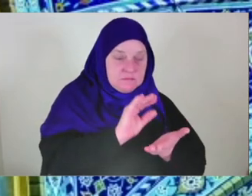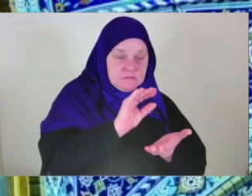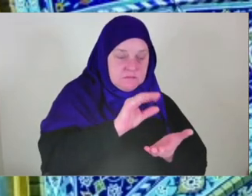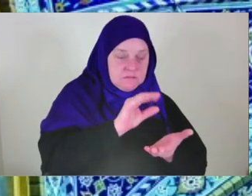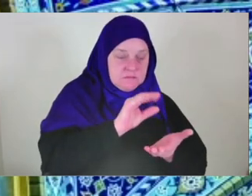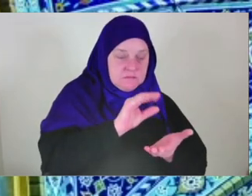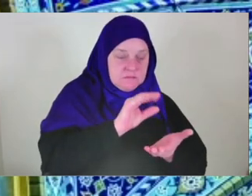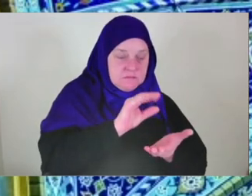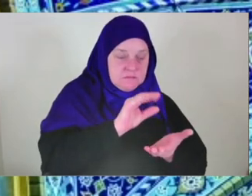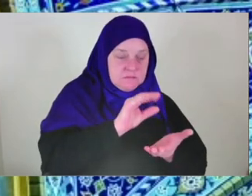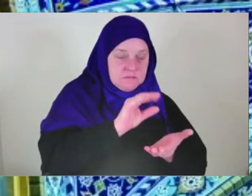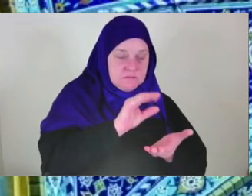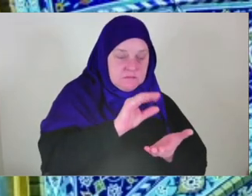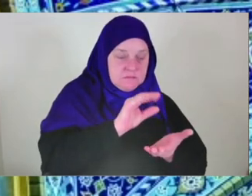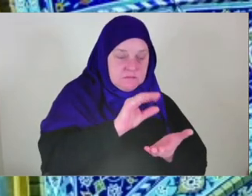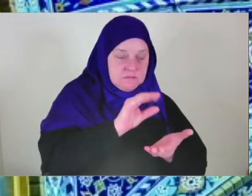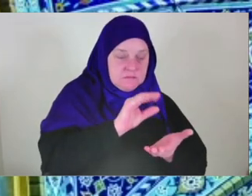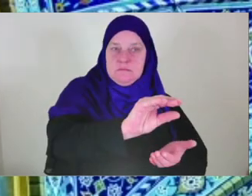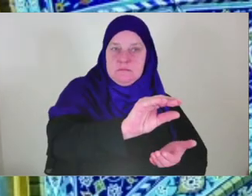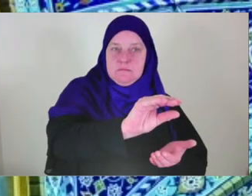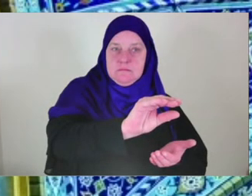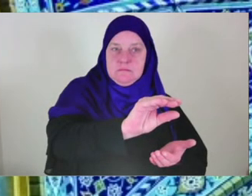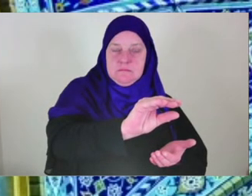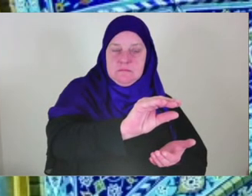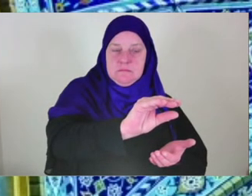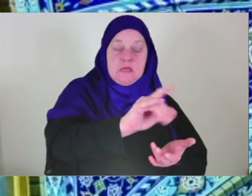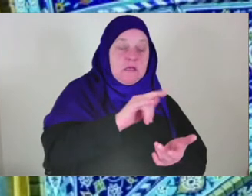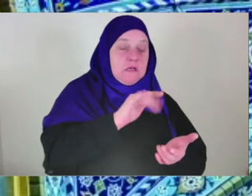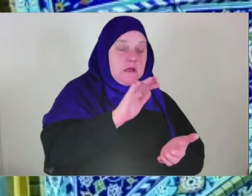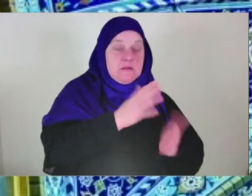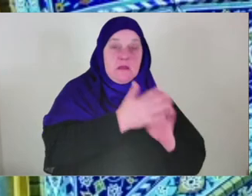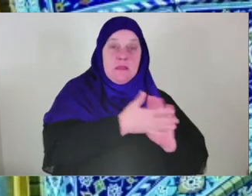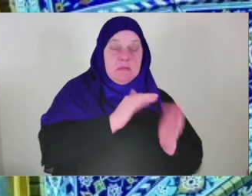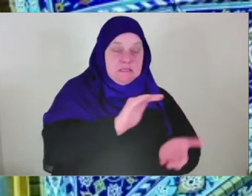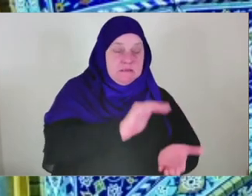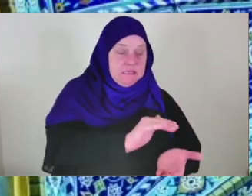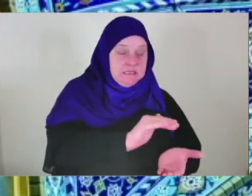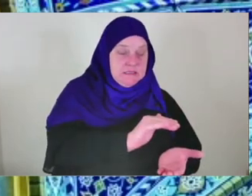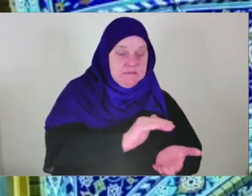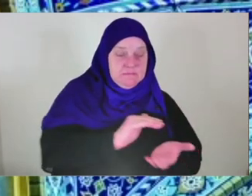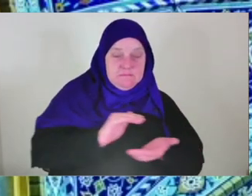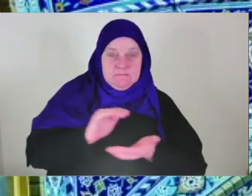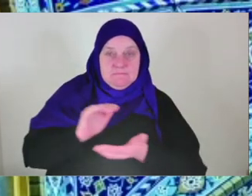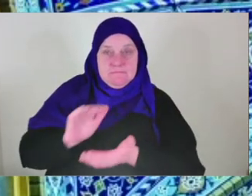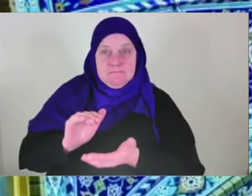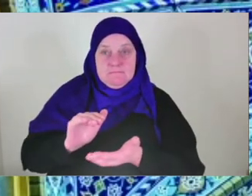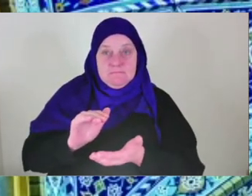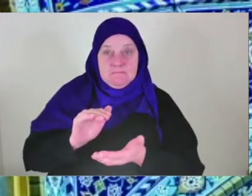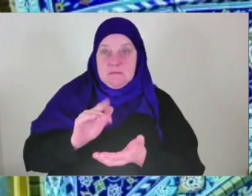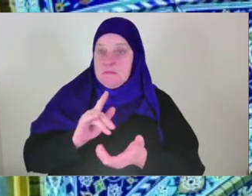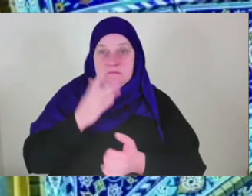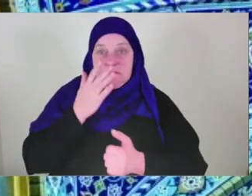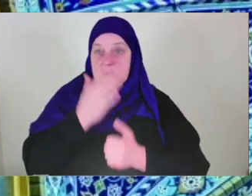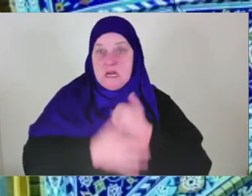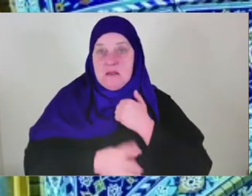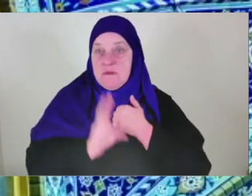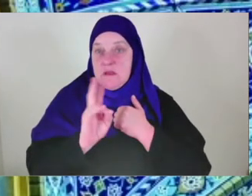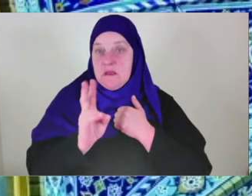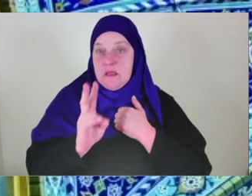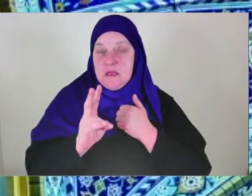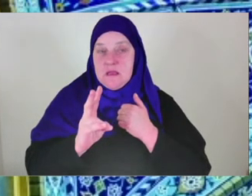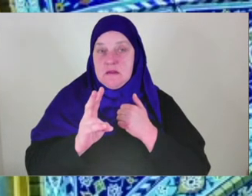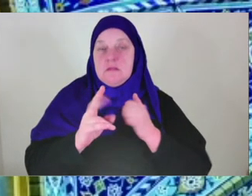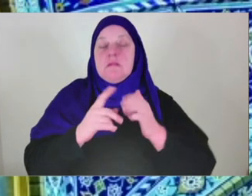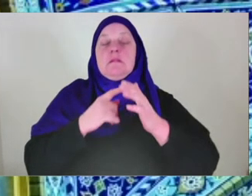life. There's no Khums on it ever again because it has been Khums. You know that Khums, unlike the government system, applies on anything only